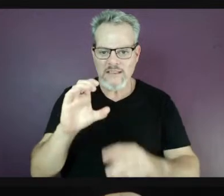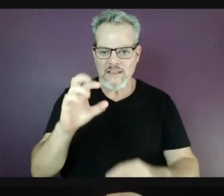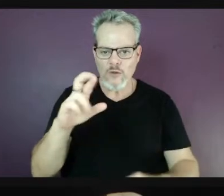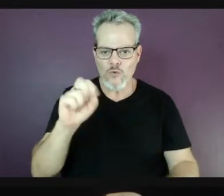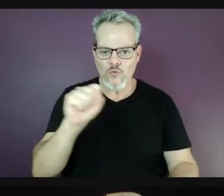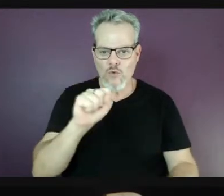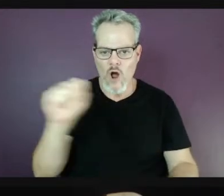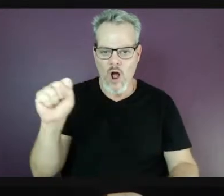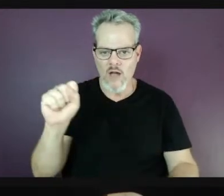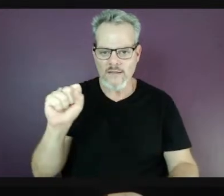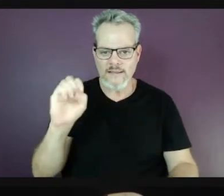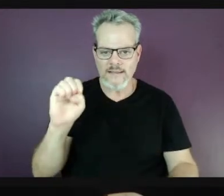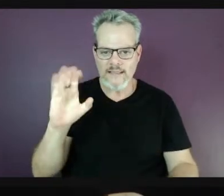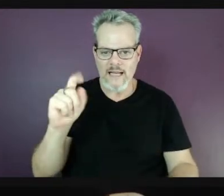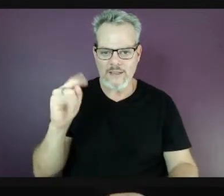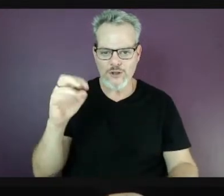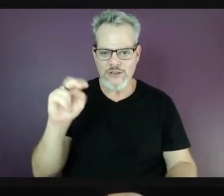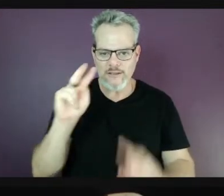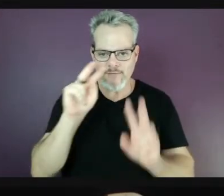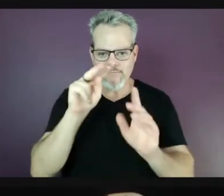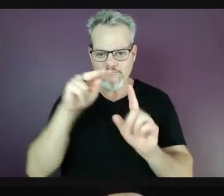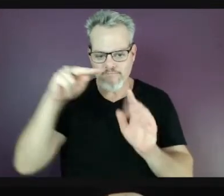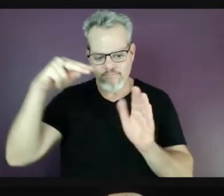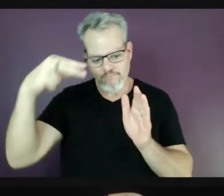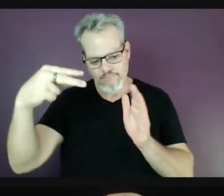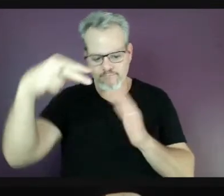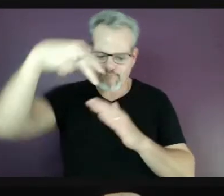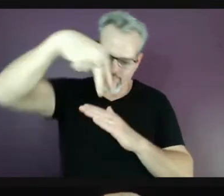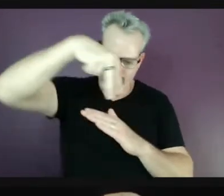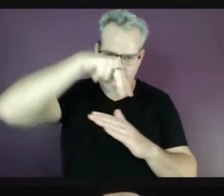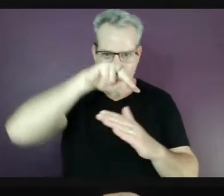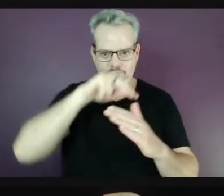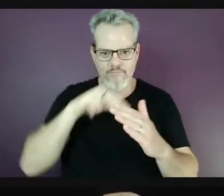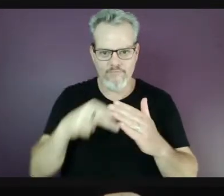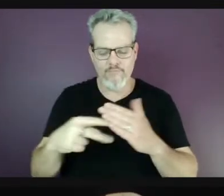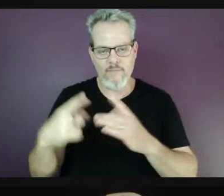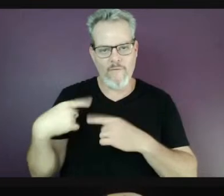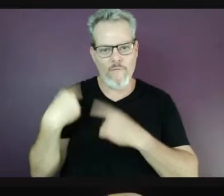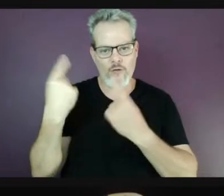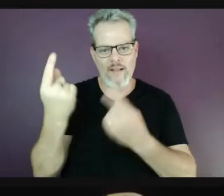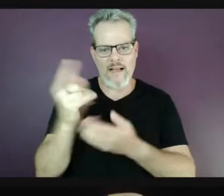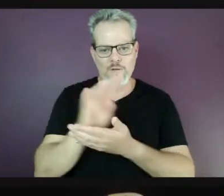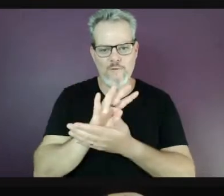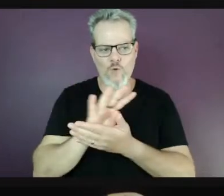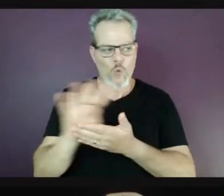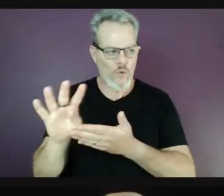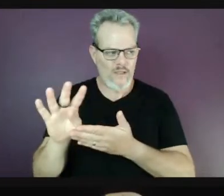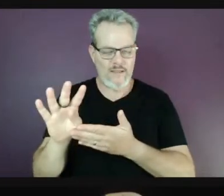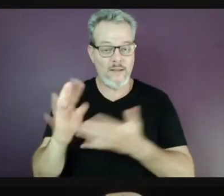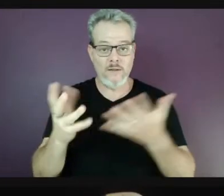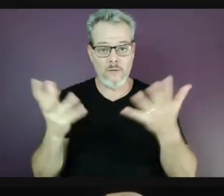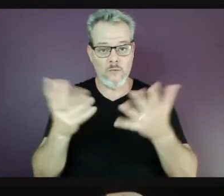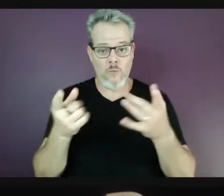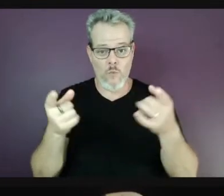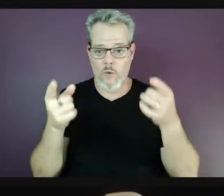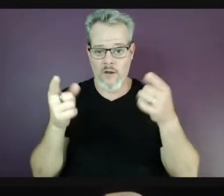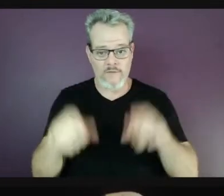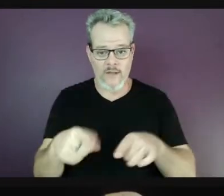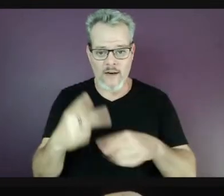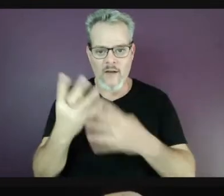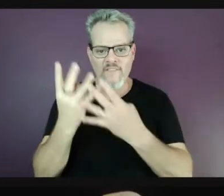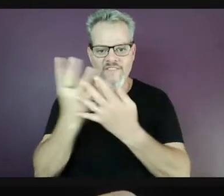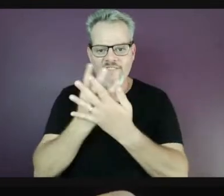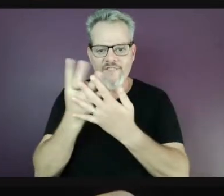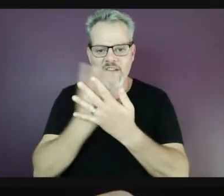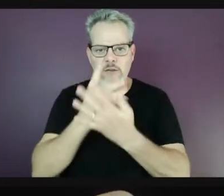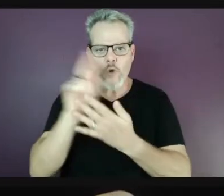here for this is the earthquakes for the last 4 weeks. But what I've done is I've filtered them out to only include the